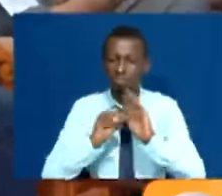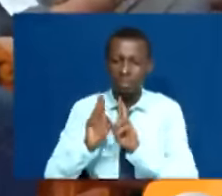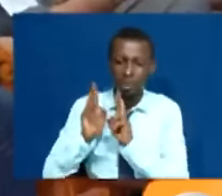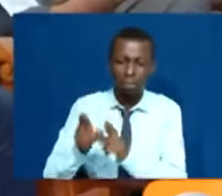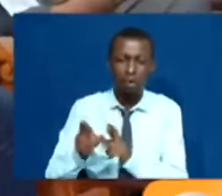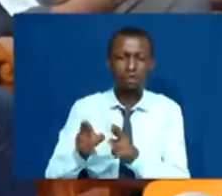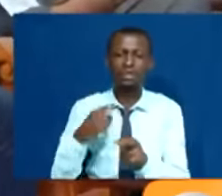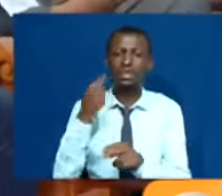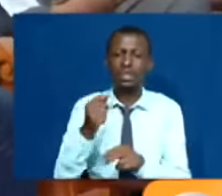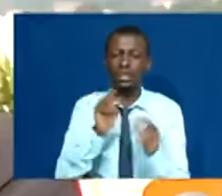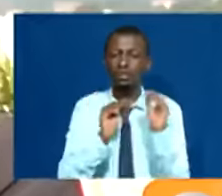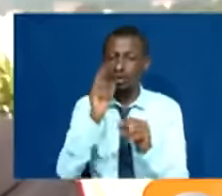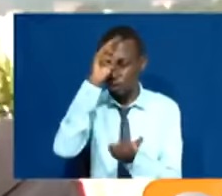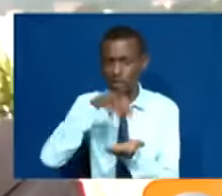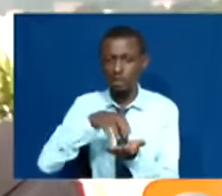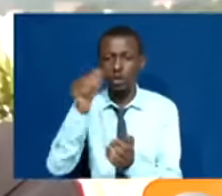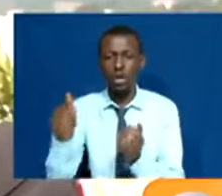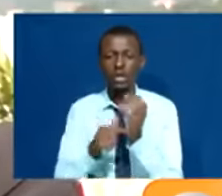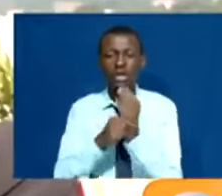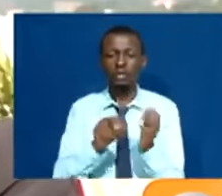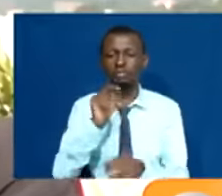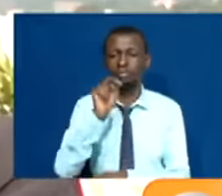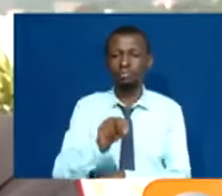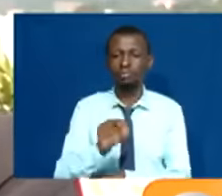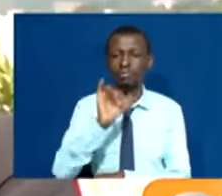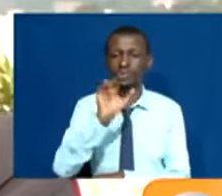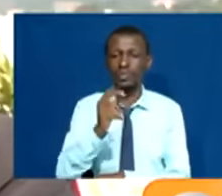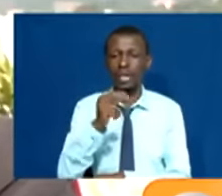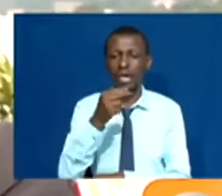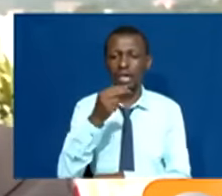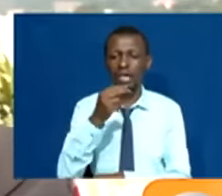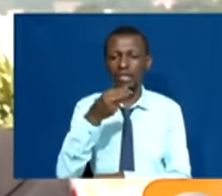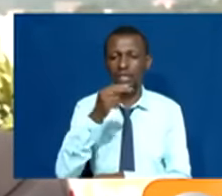Nyancho Police Station. And the second thing he comes in and tells me, "Do you know that